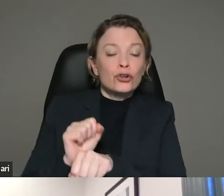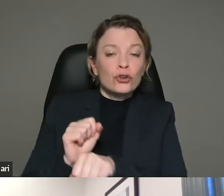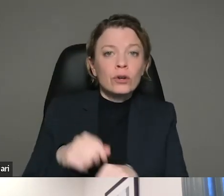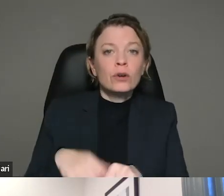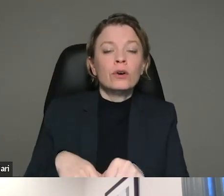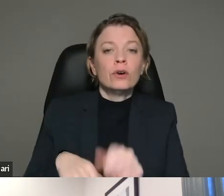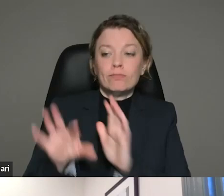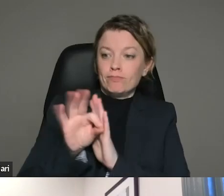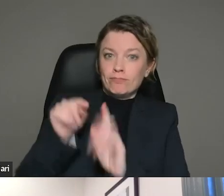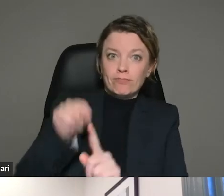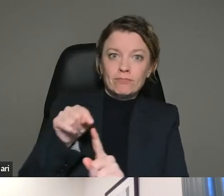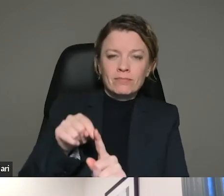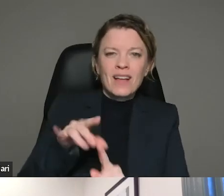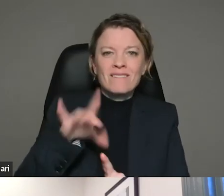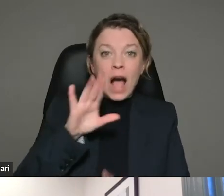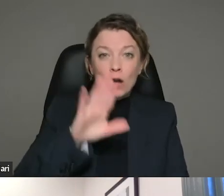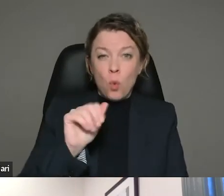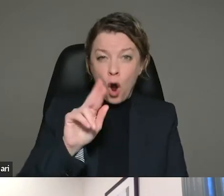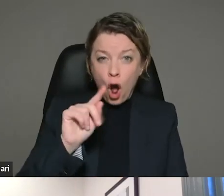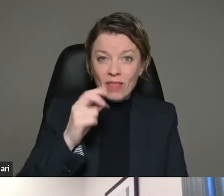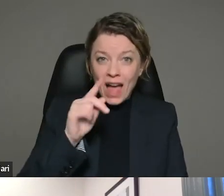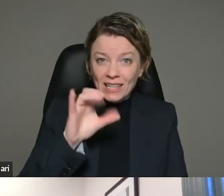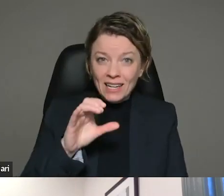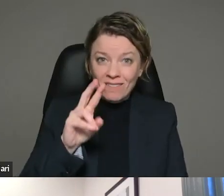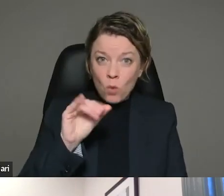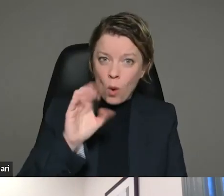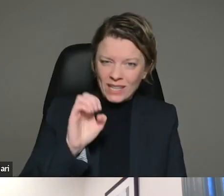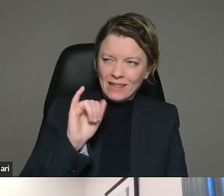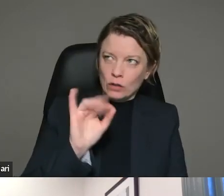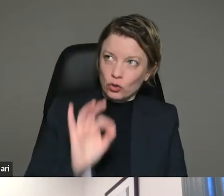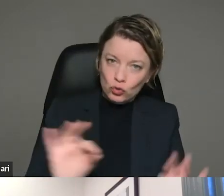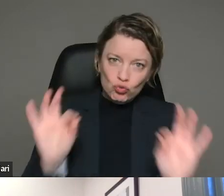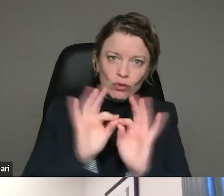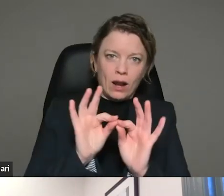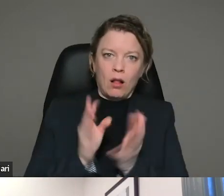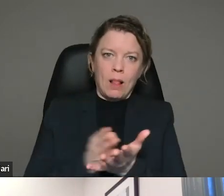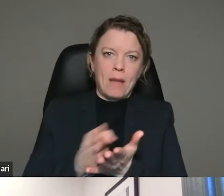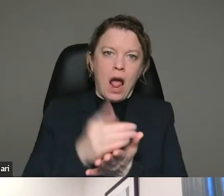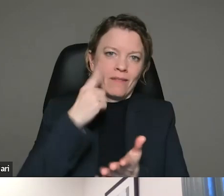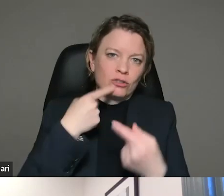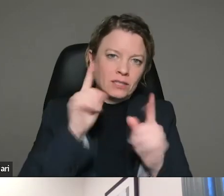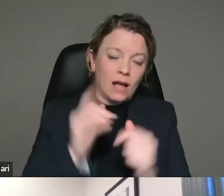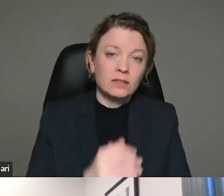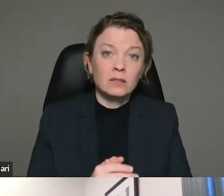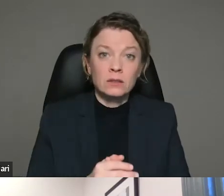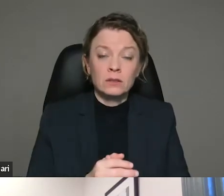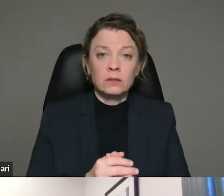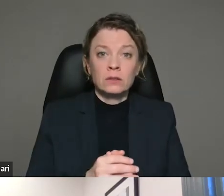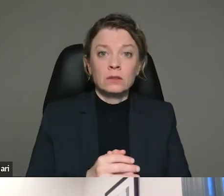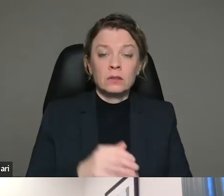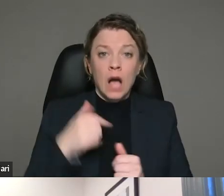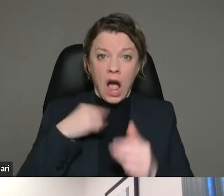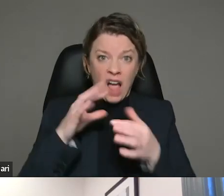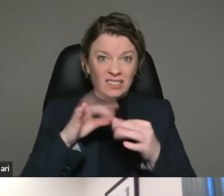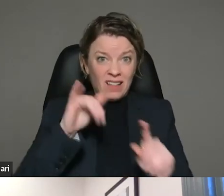authentic voice to me is a critical, critical path for success. And I say that because